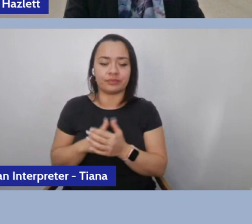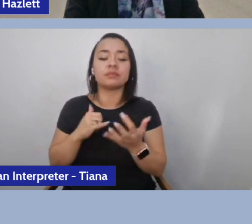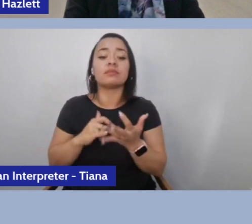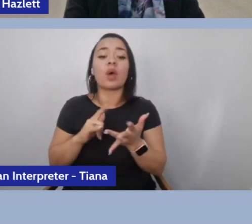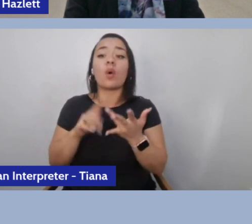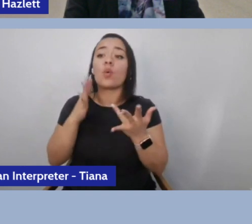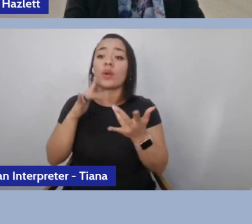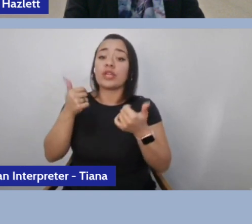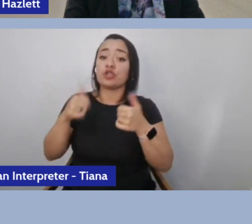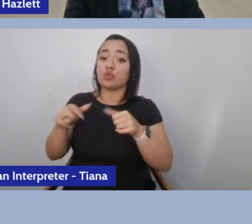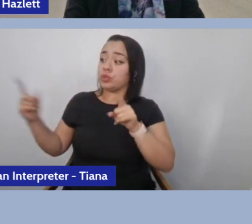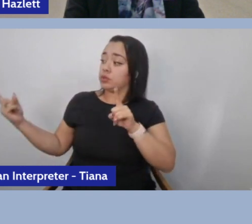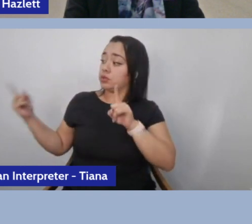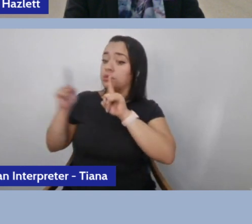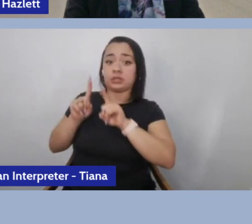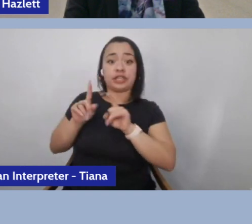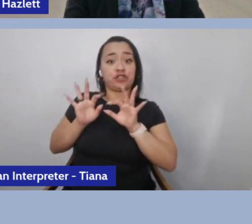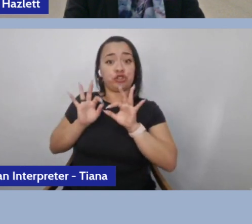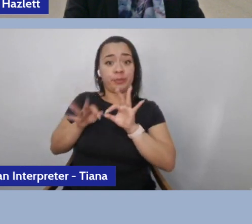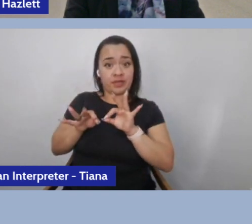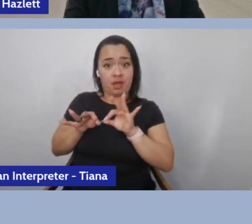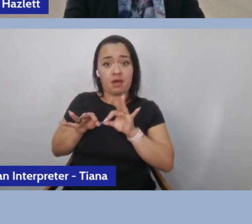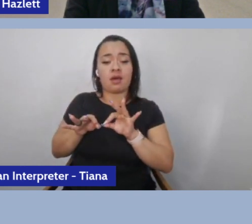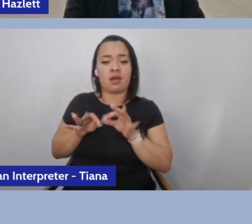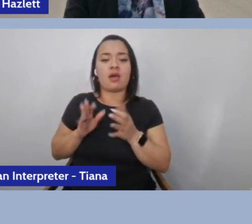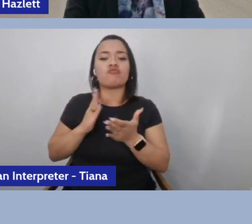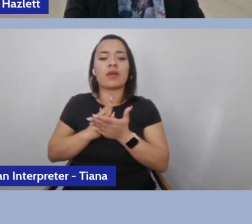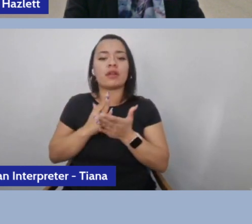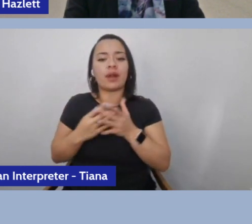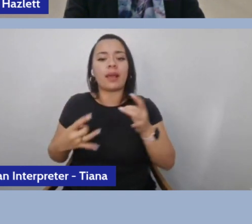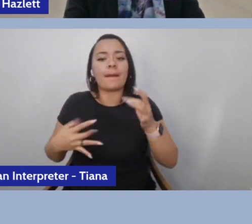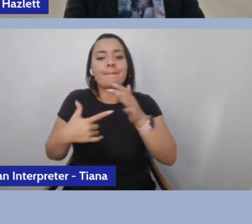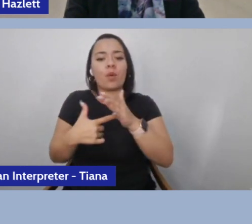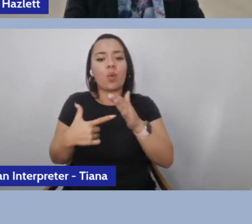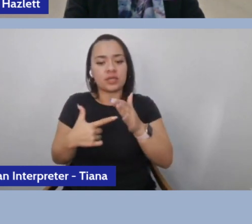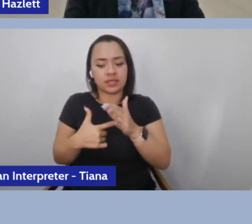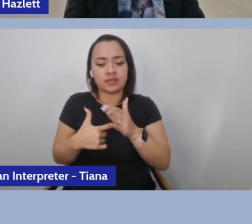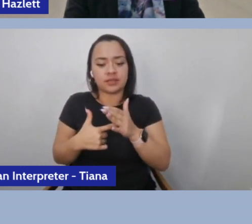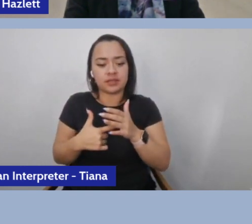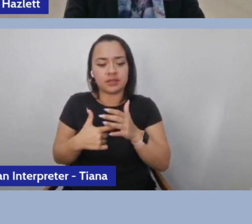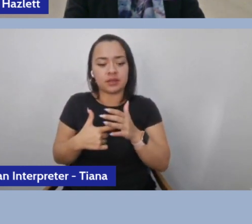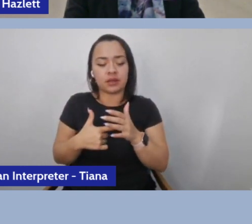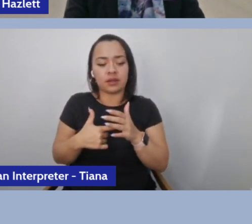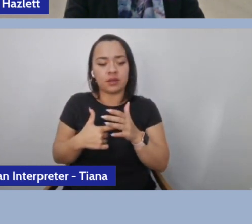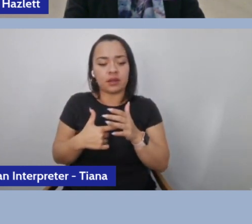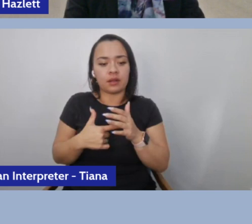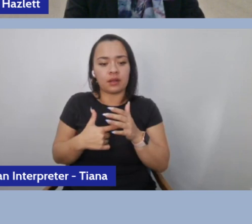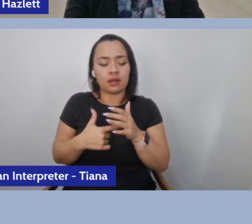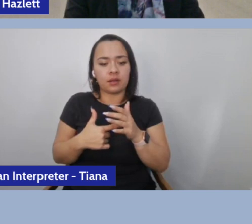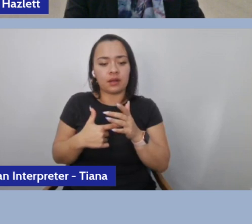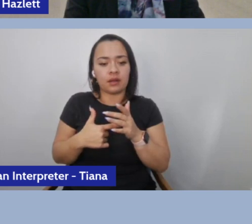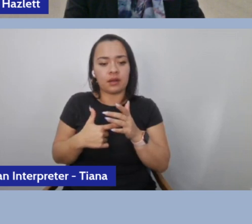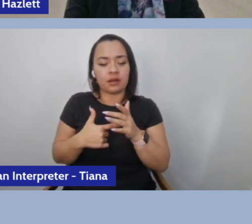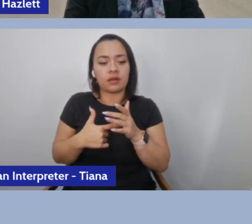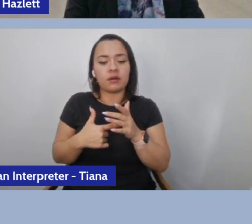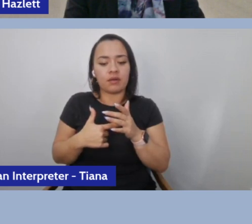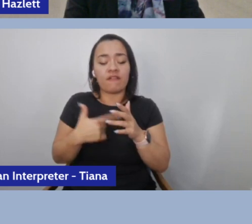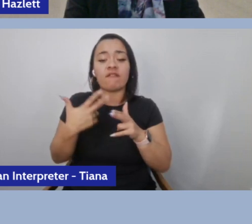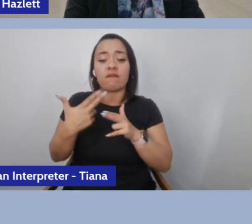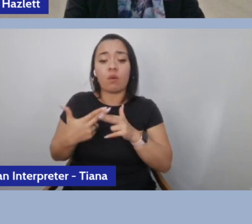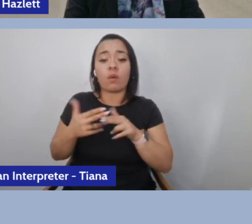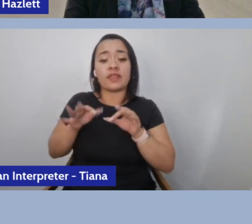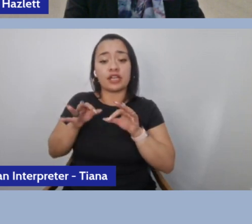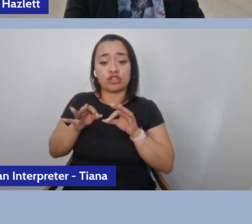really important that our interpreter be able to